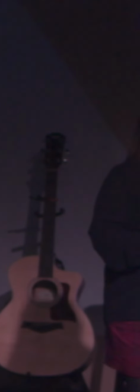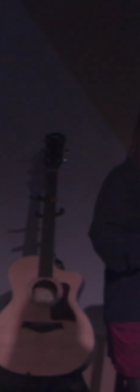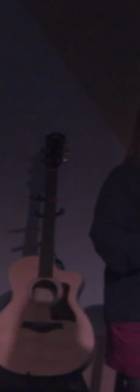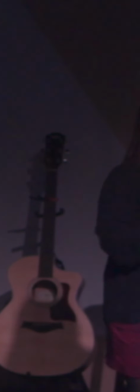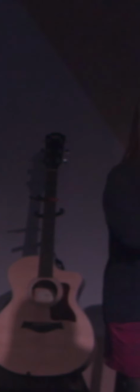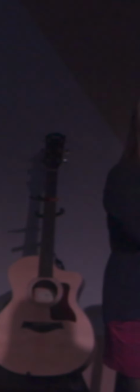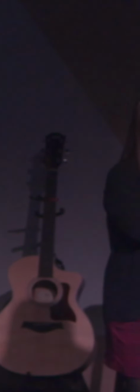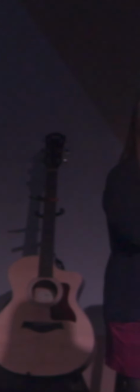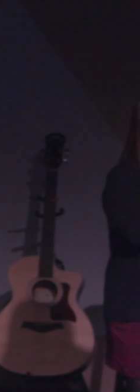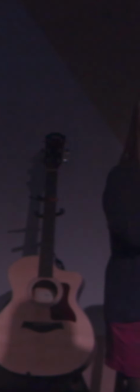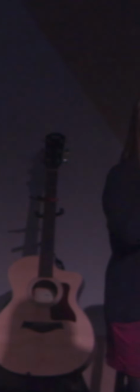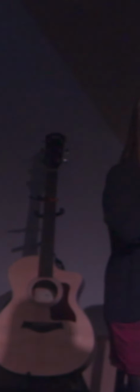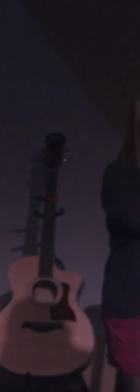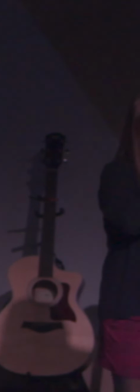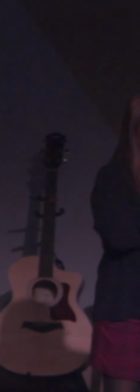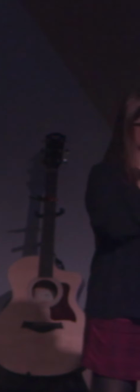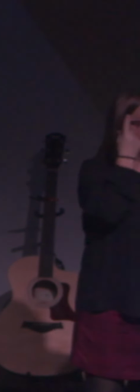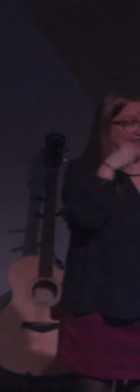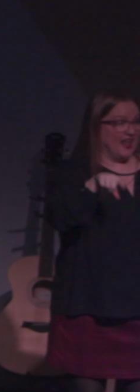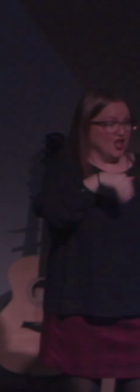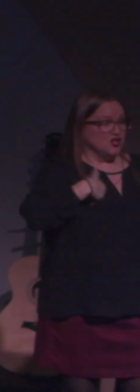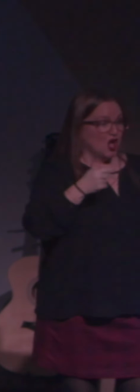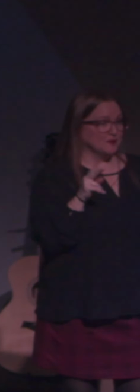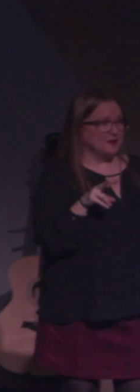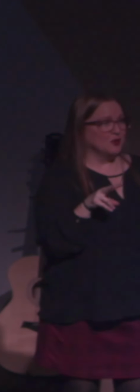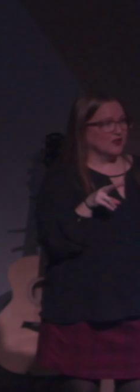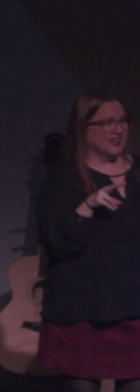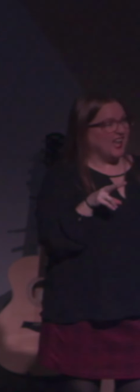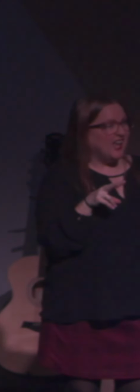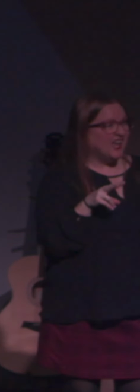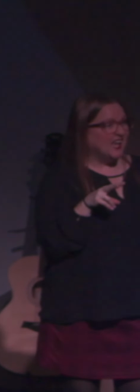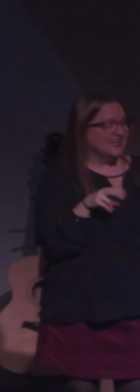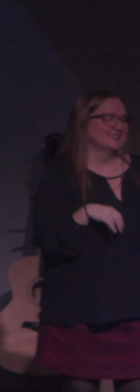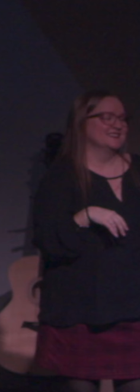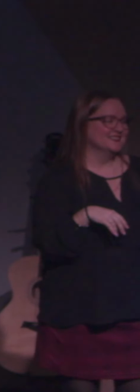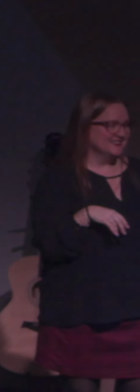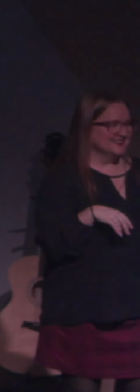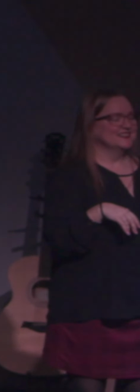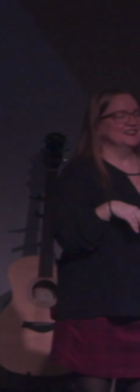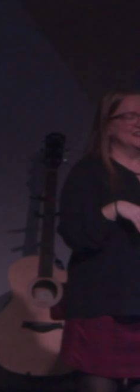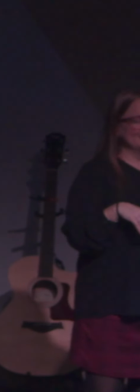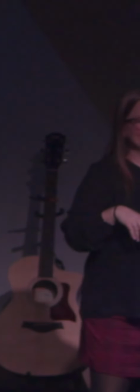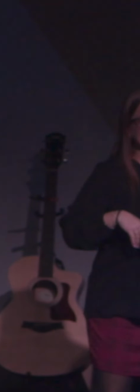I love people my age. Like, yeah, you get me. You understand what I'm saying.